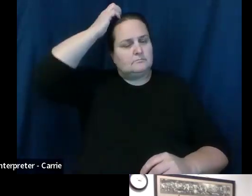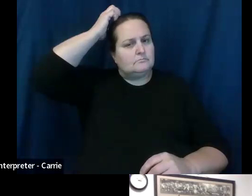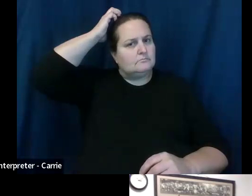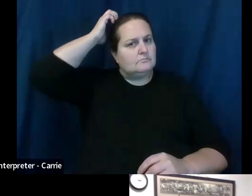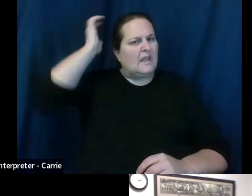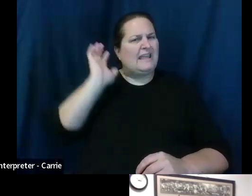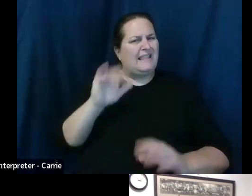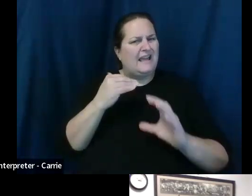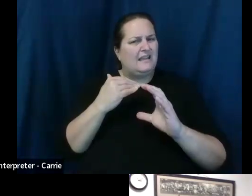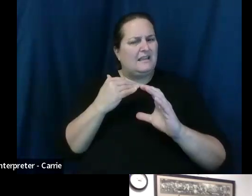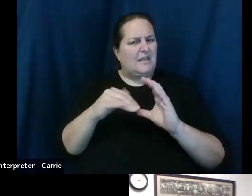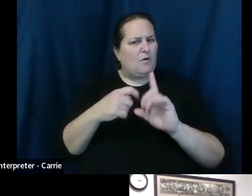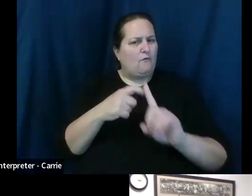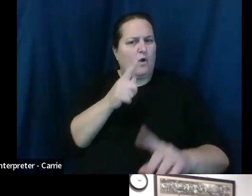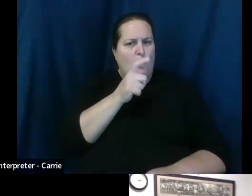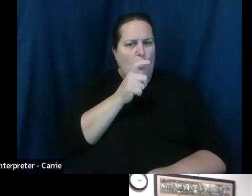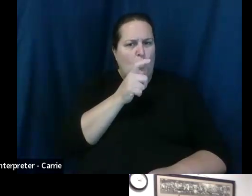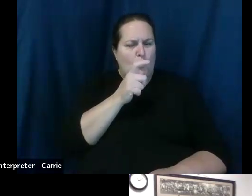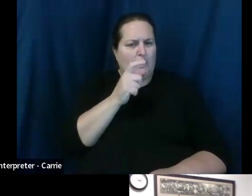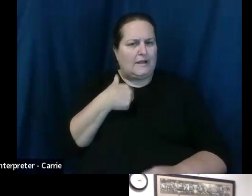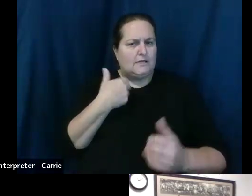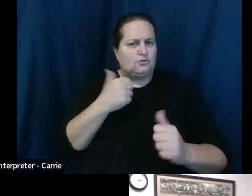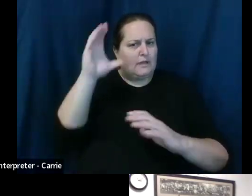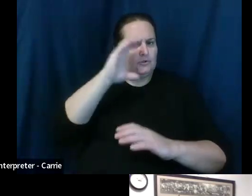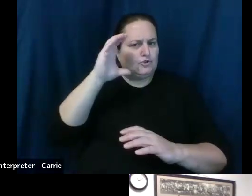Who's it Mm. come from?